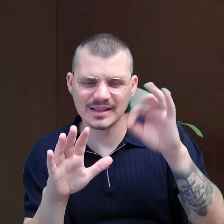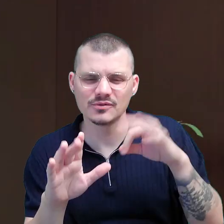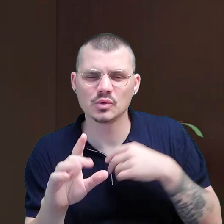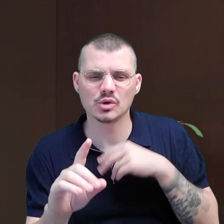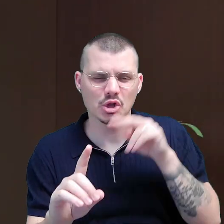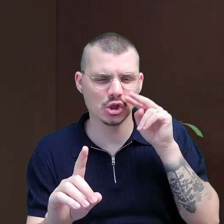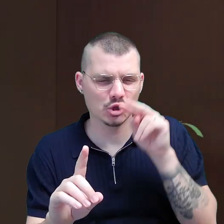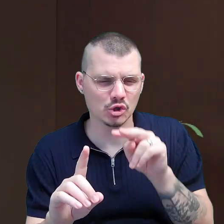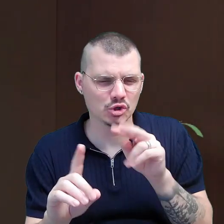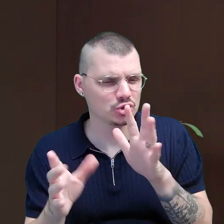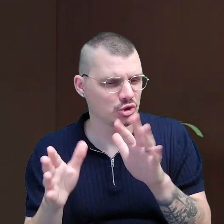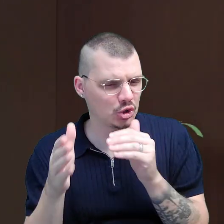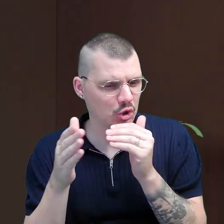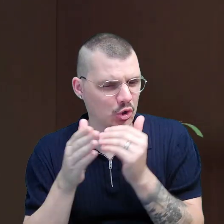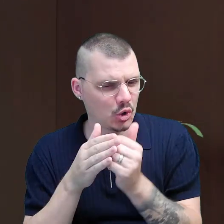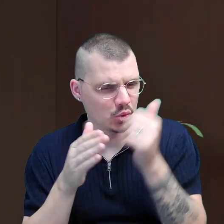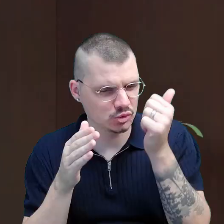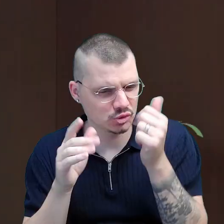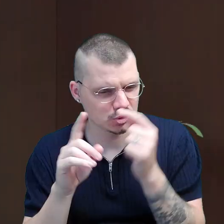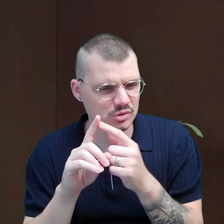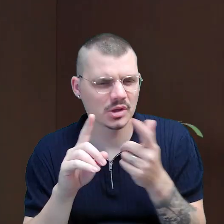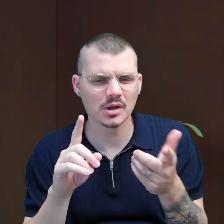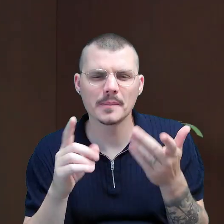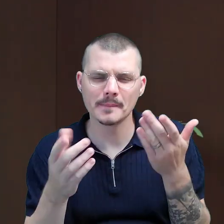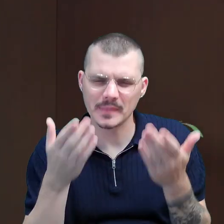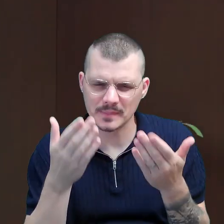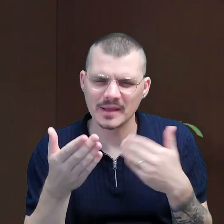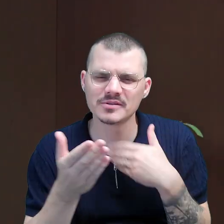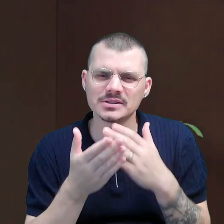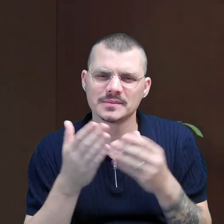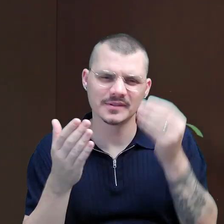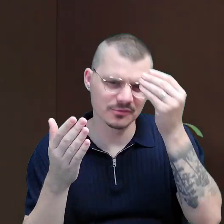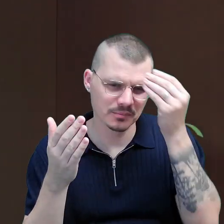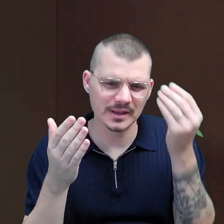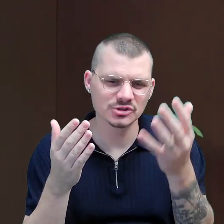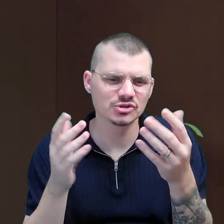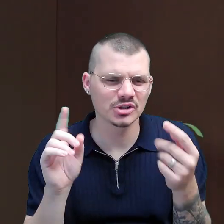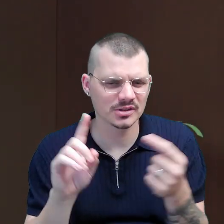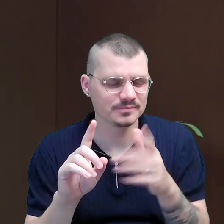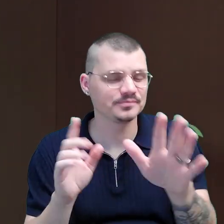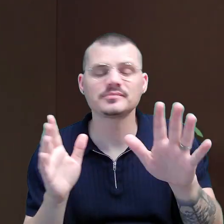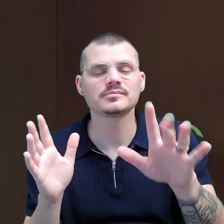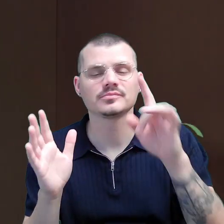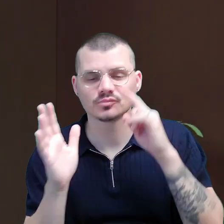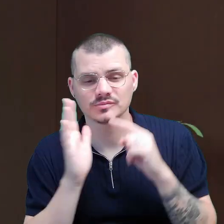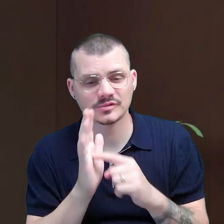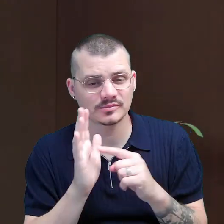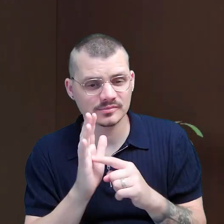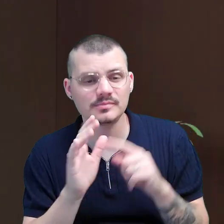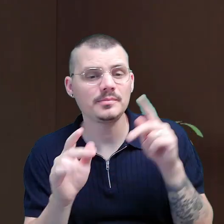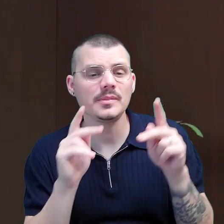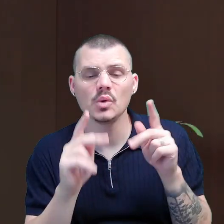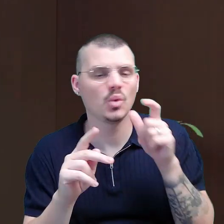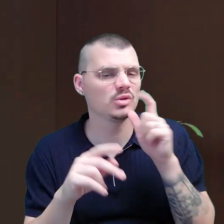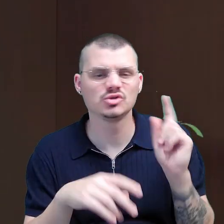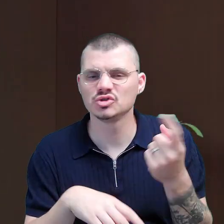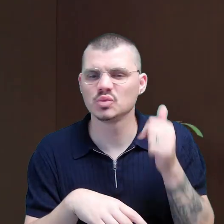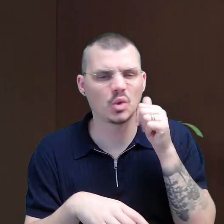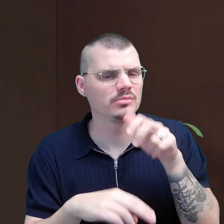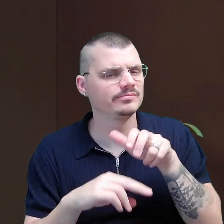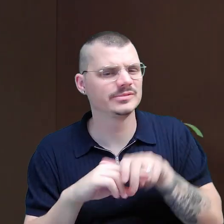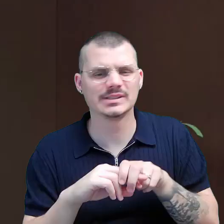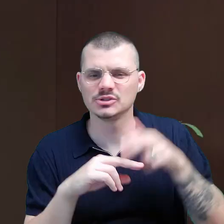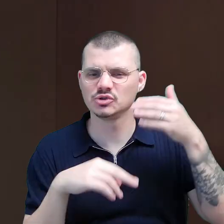look a little closer, there may be some information there. For example, people that just won't sit